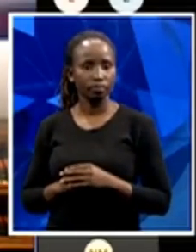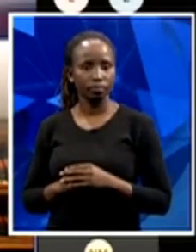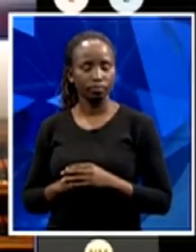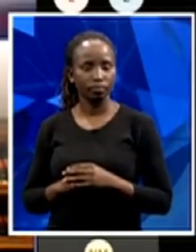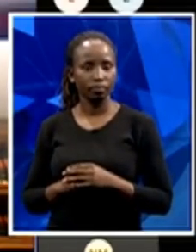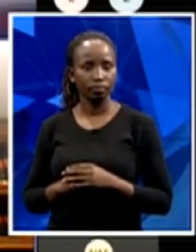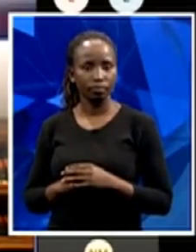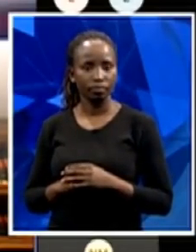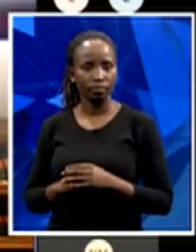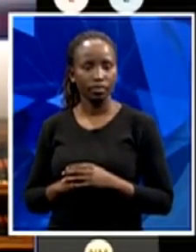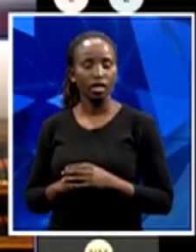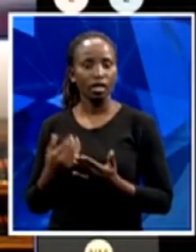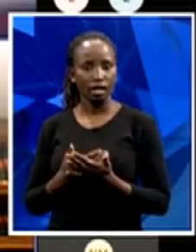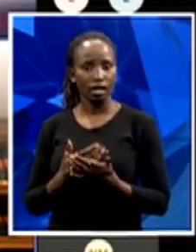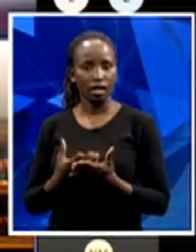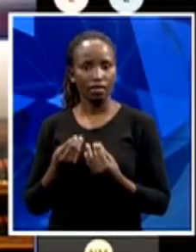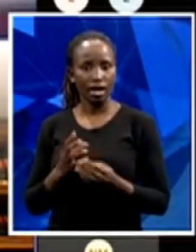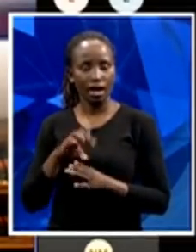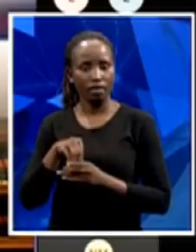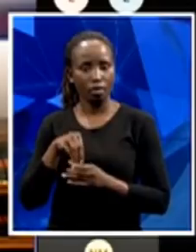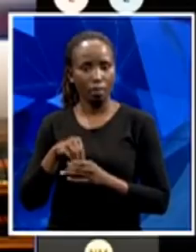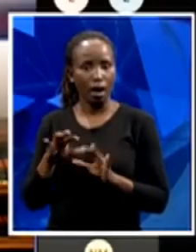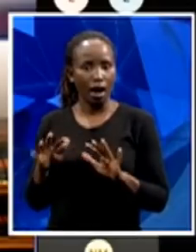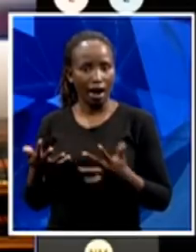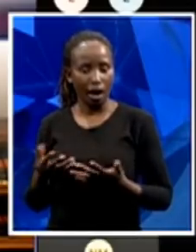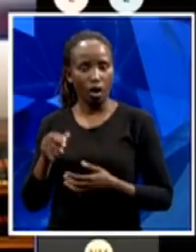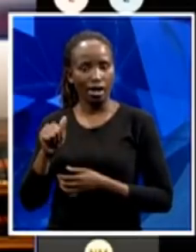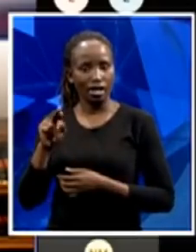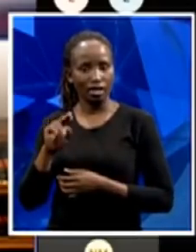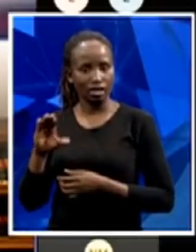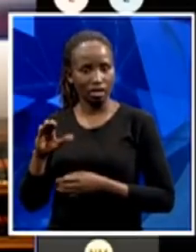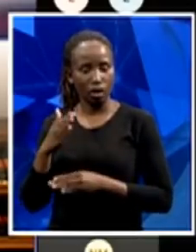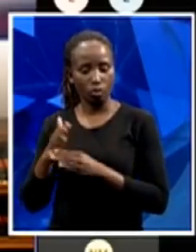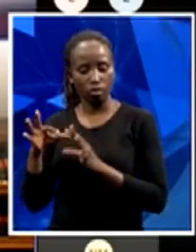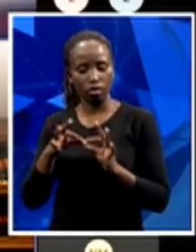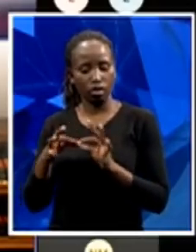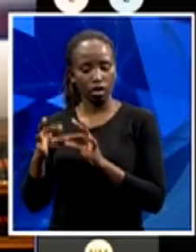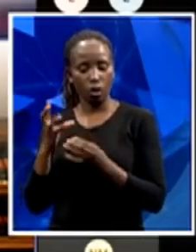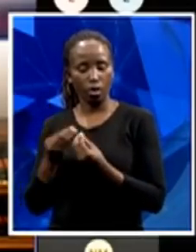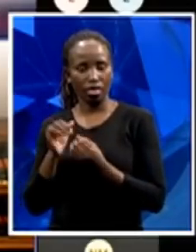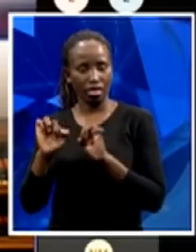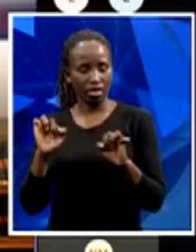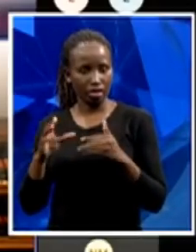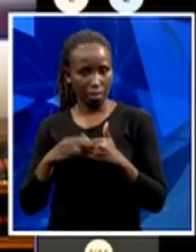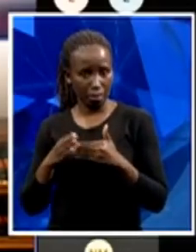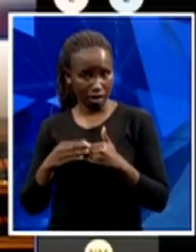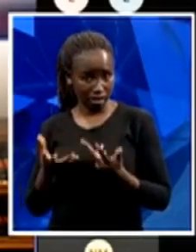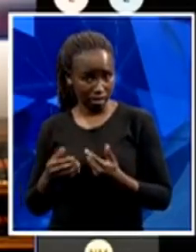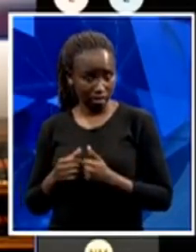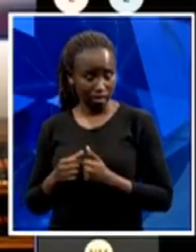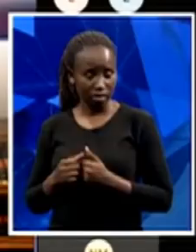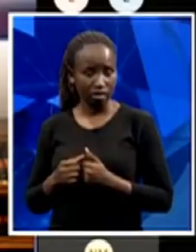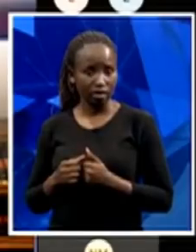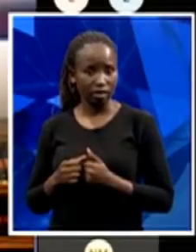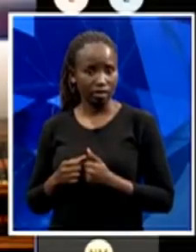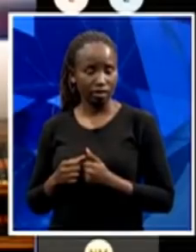in how the ANC relates to its members, relates to a declaration that the disciplinary proceedings